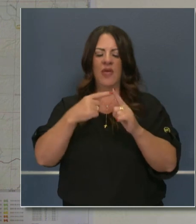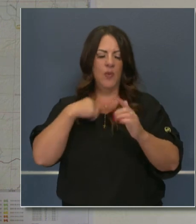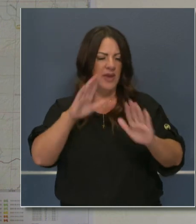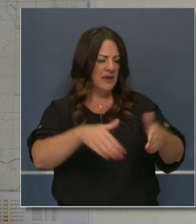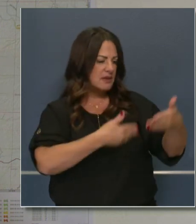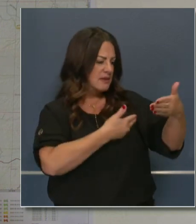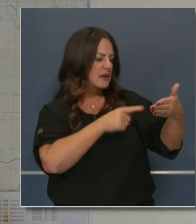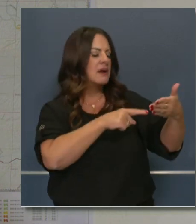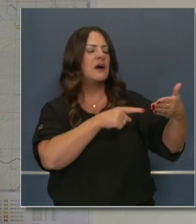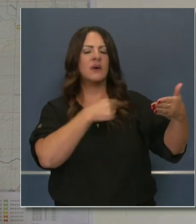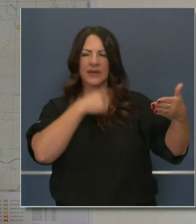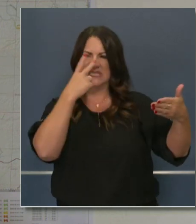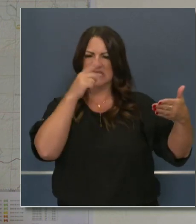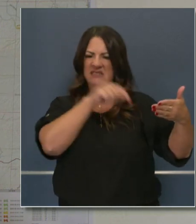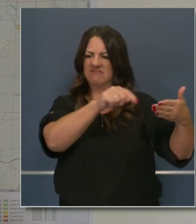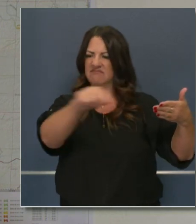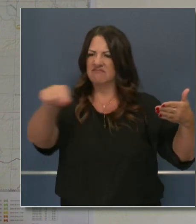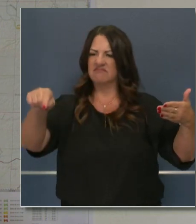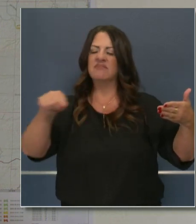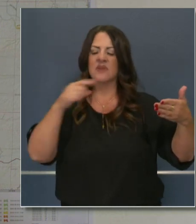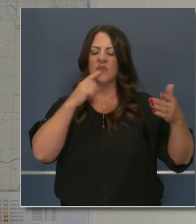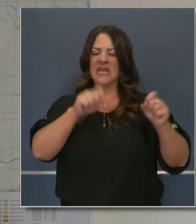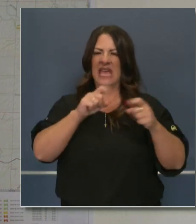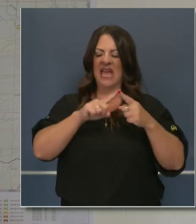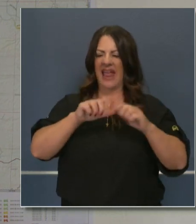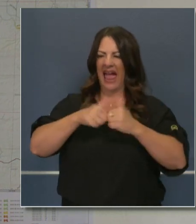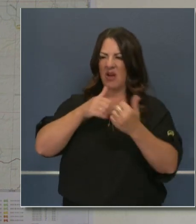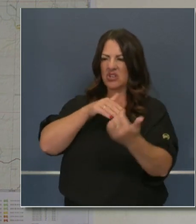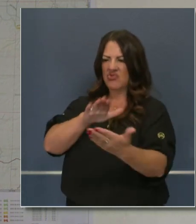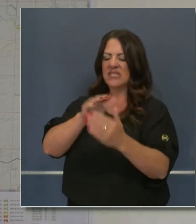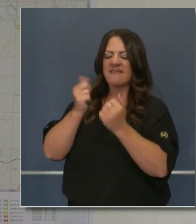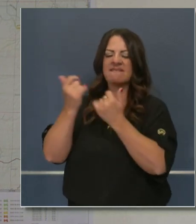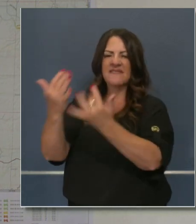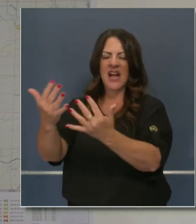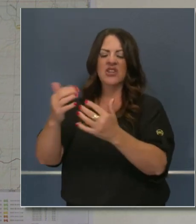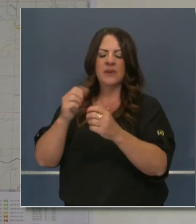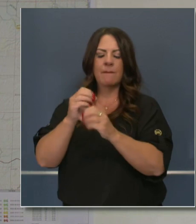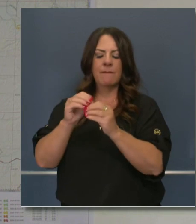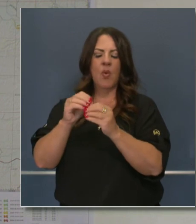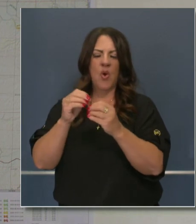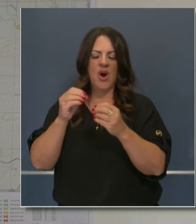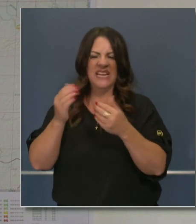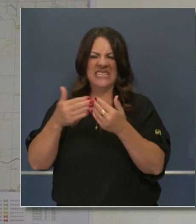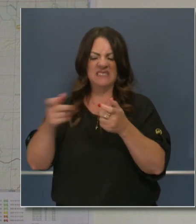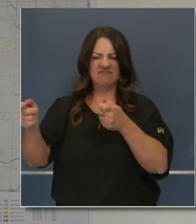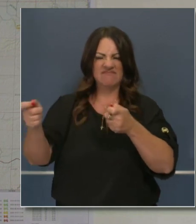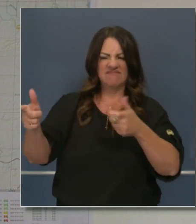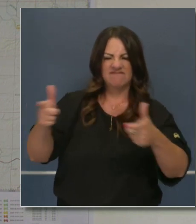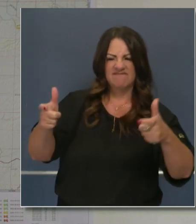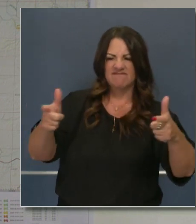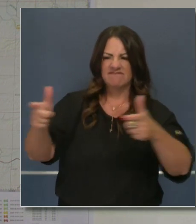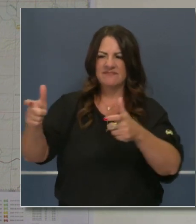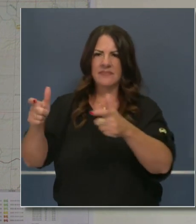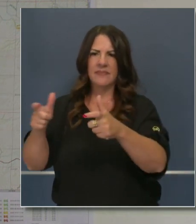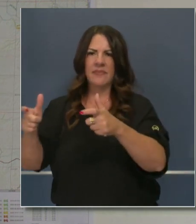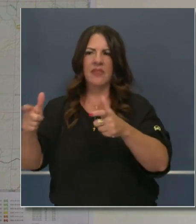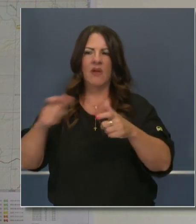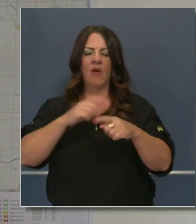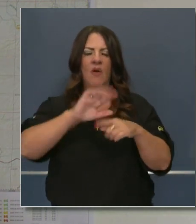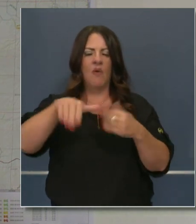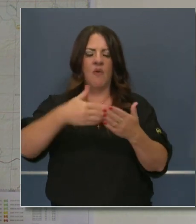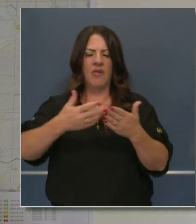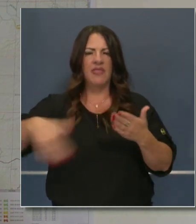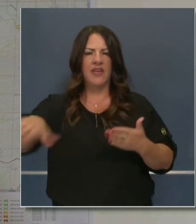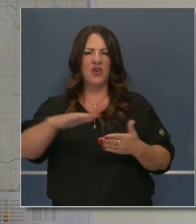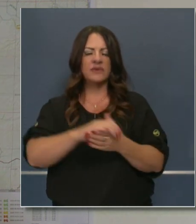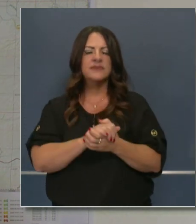to assist us with fire mapping, but probably most importantly to the people now that we're in this stage of the fire, for all your constituents and the